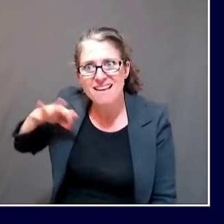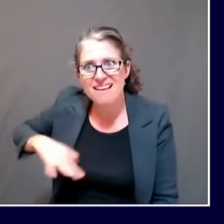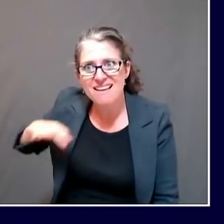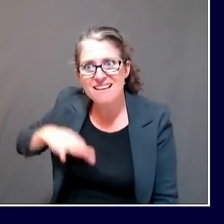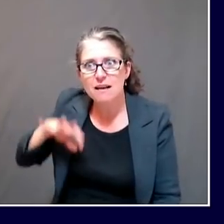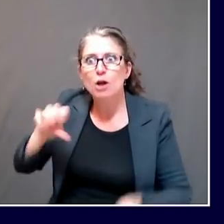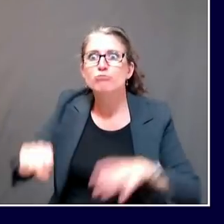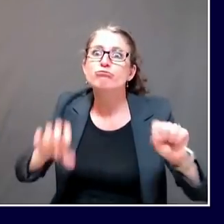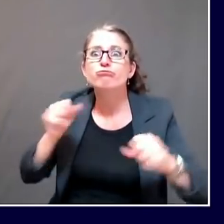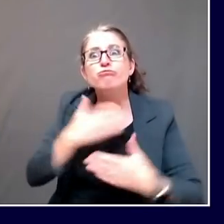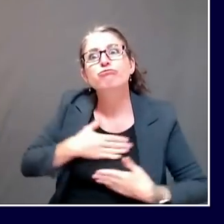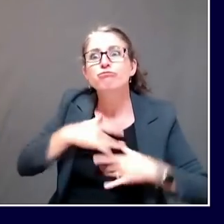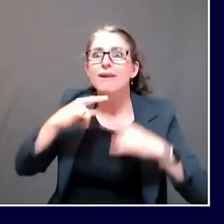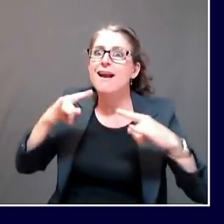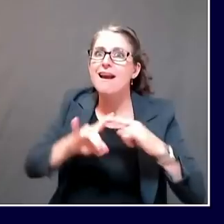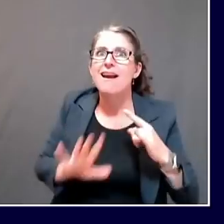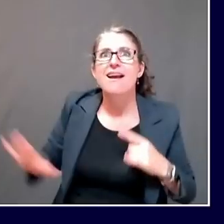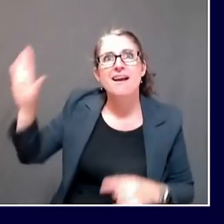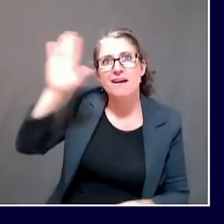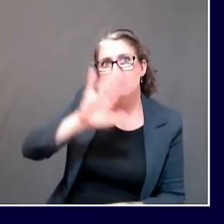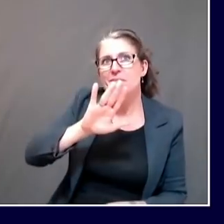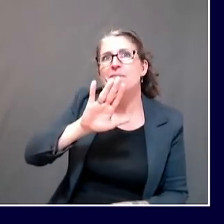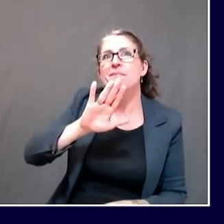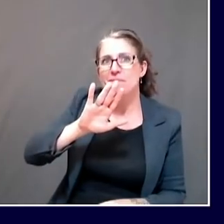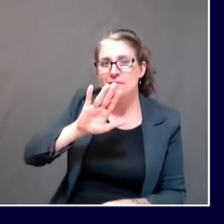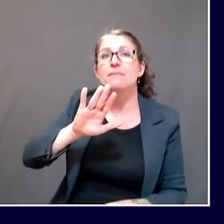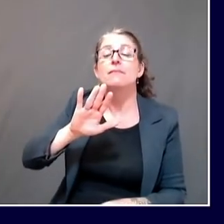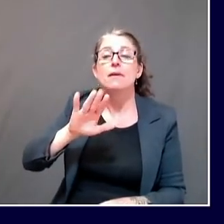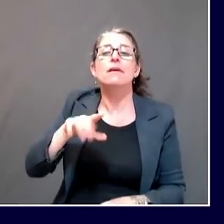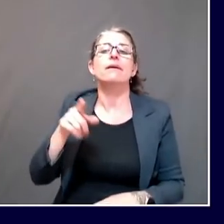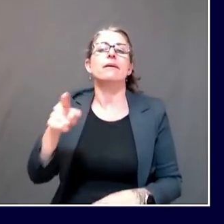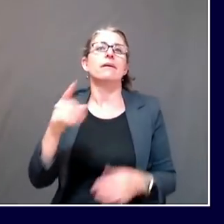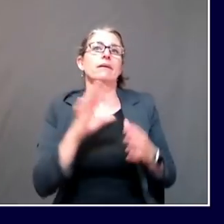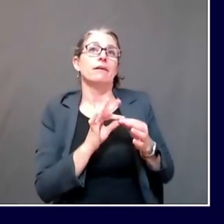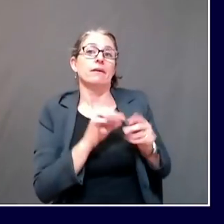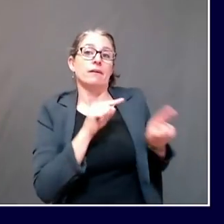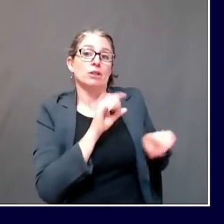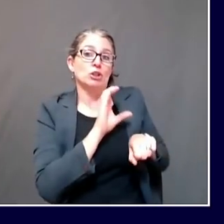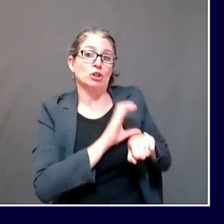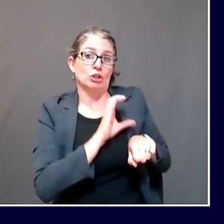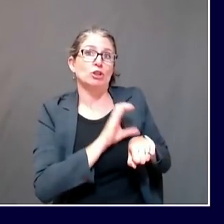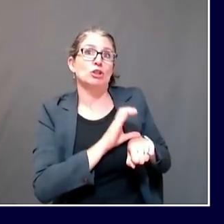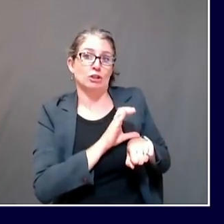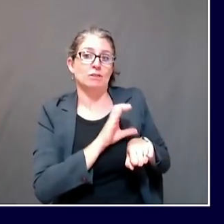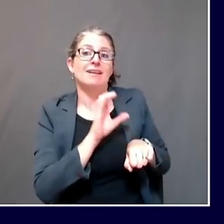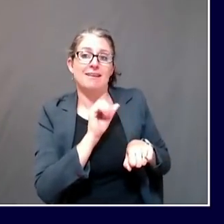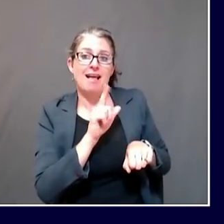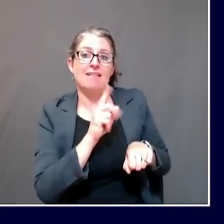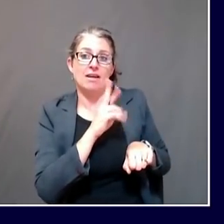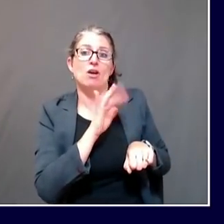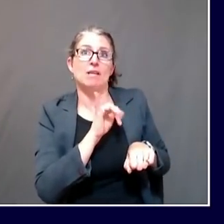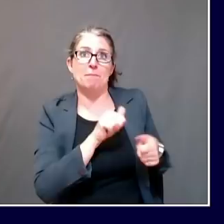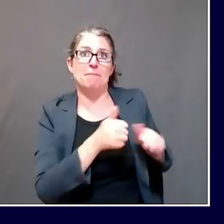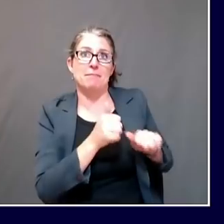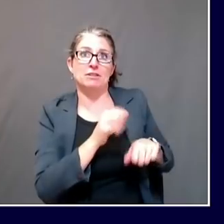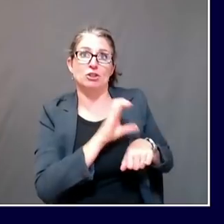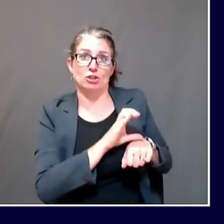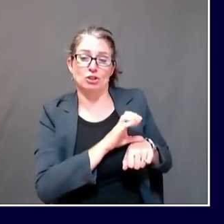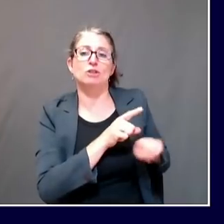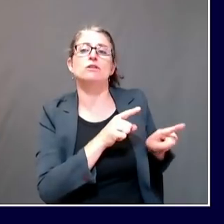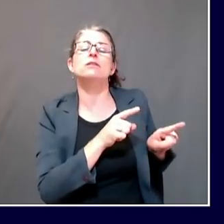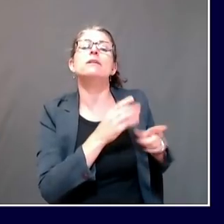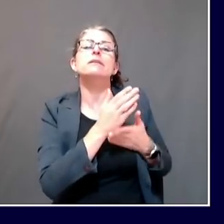about churches and some discussion today about faith-based issues. And I was delighted to